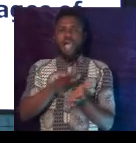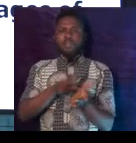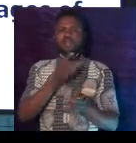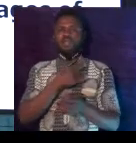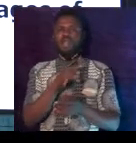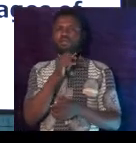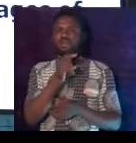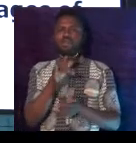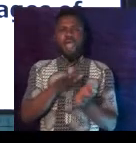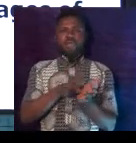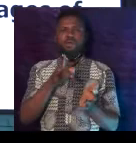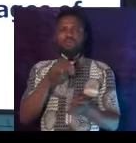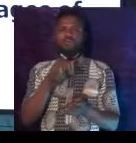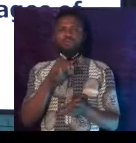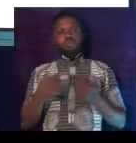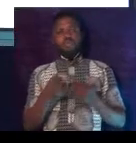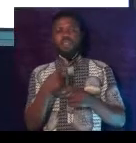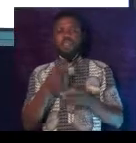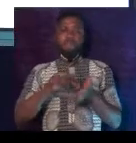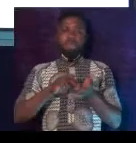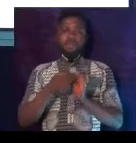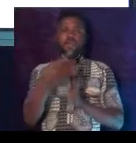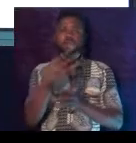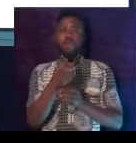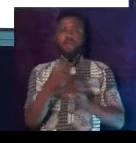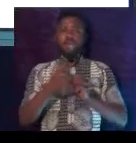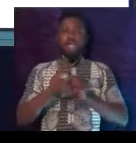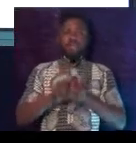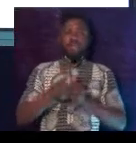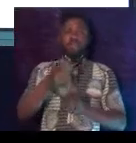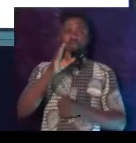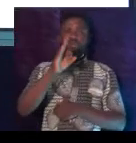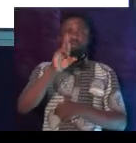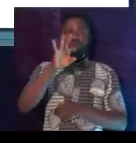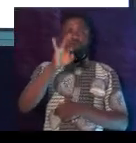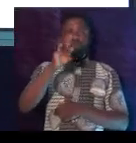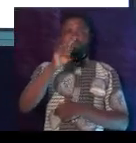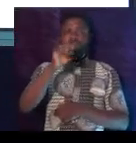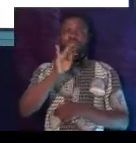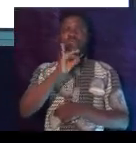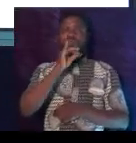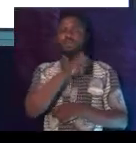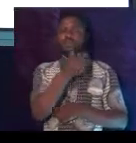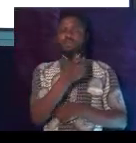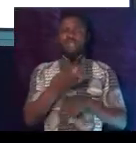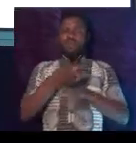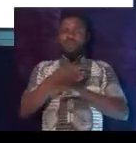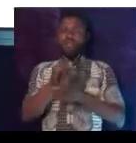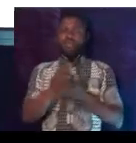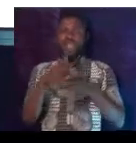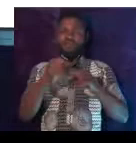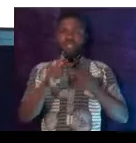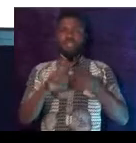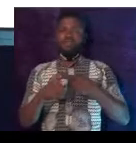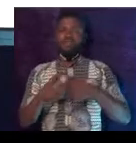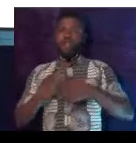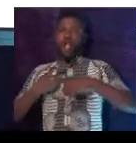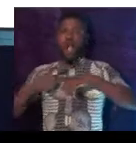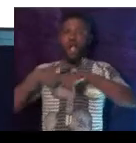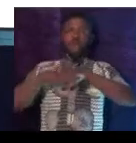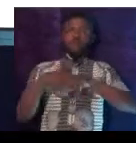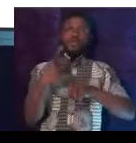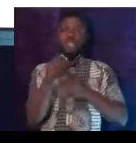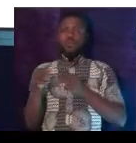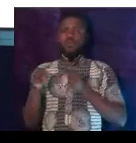advantages and disadvantages of friction. Going to the meaning of friction. Friction is a force which tends